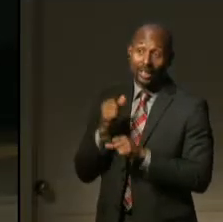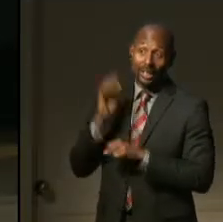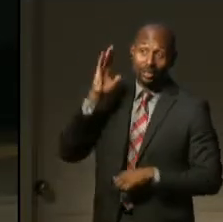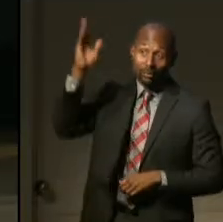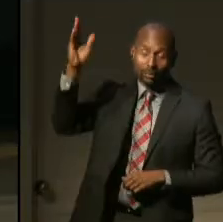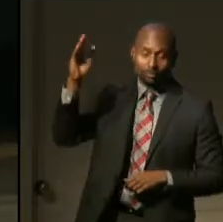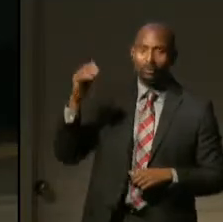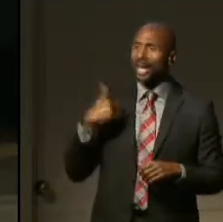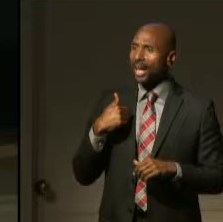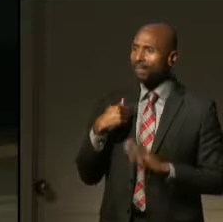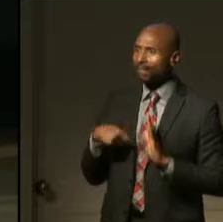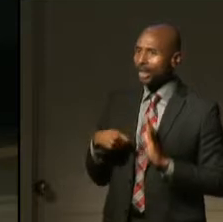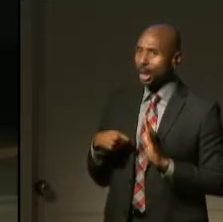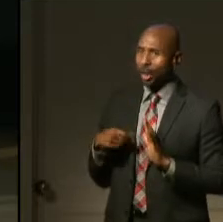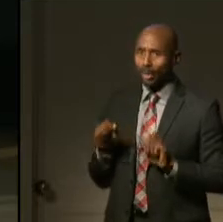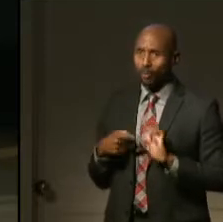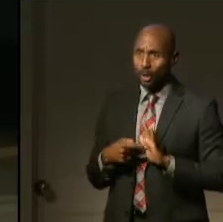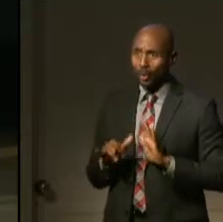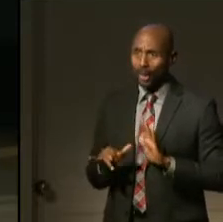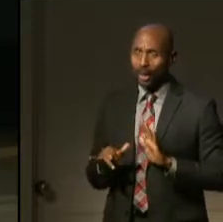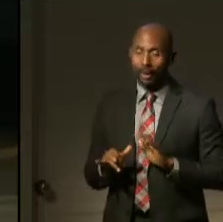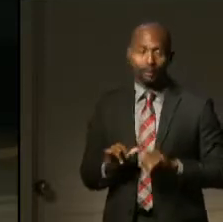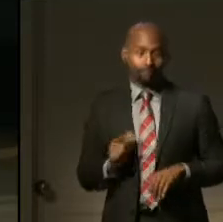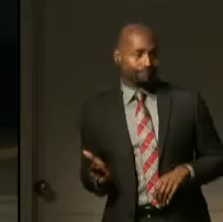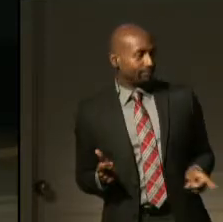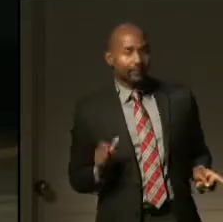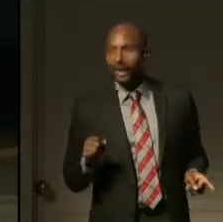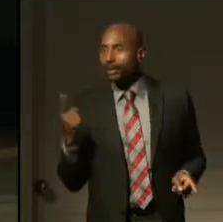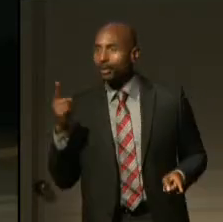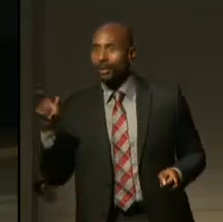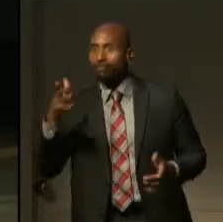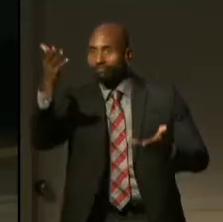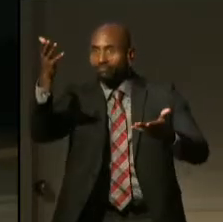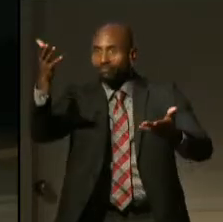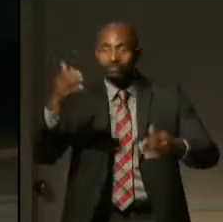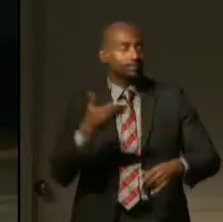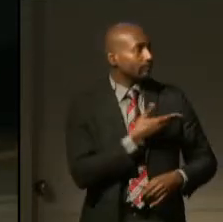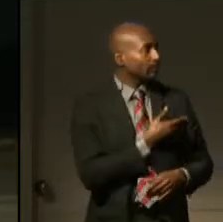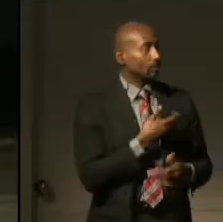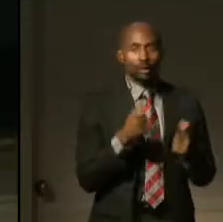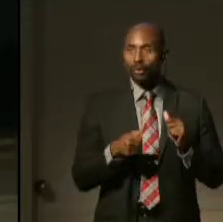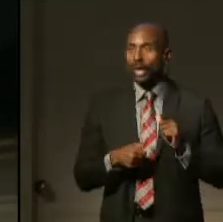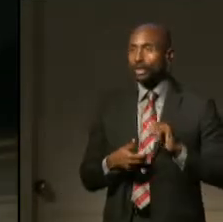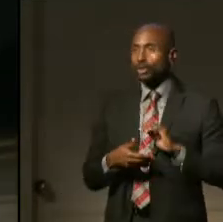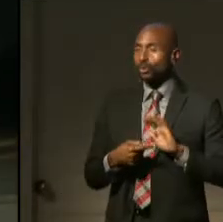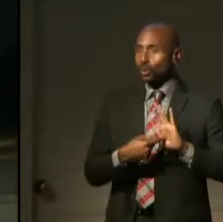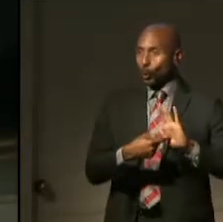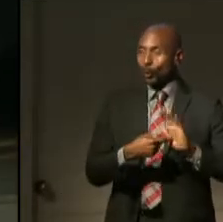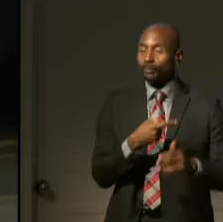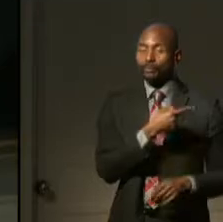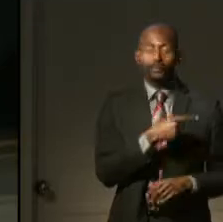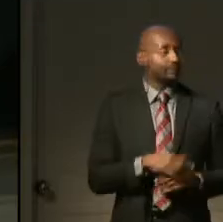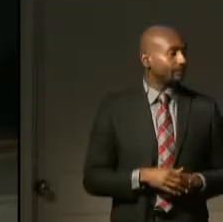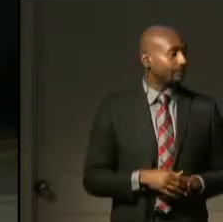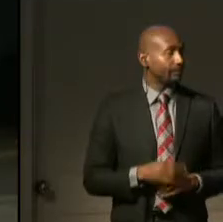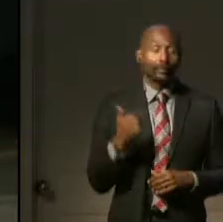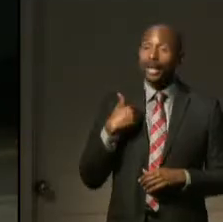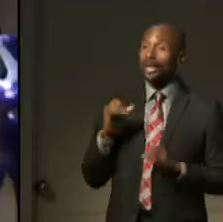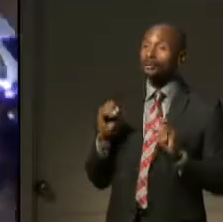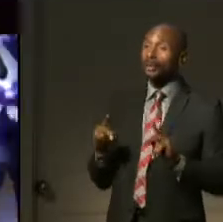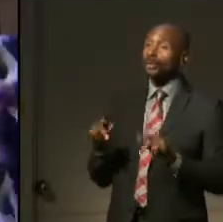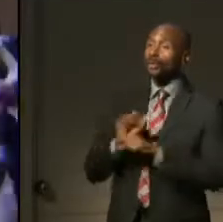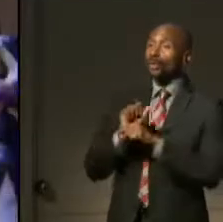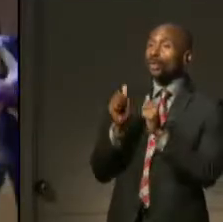Or? Okay, yeah. Good. Somebody's in charge of that. We'll see if we can run these. But we had a chance working